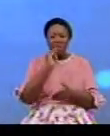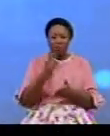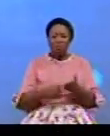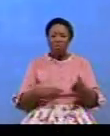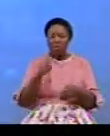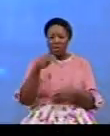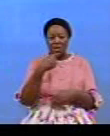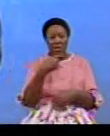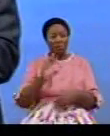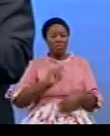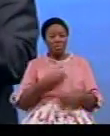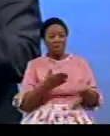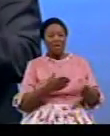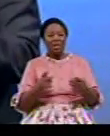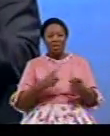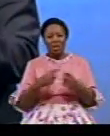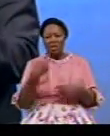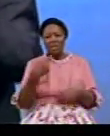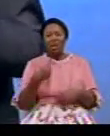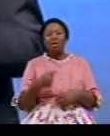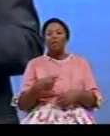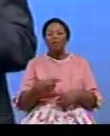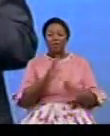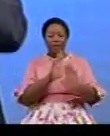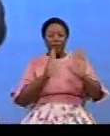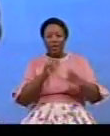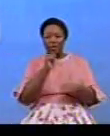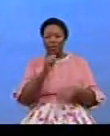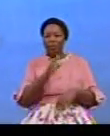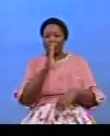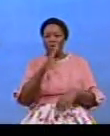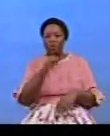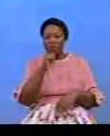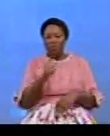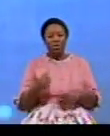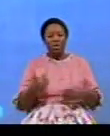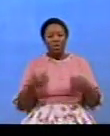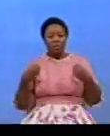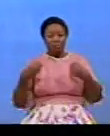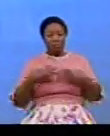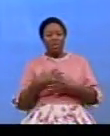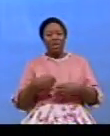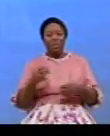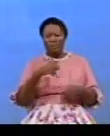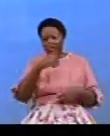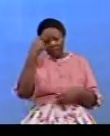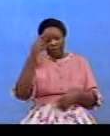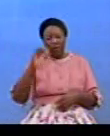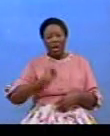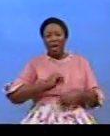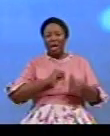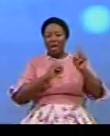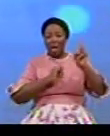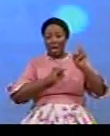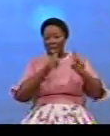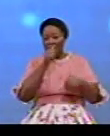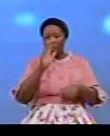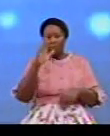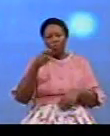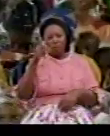of the Lord Jesus Christ, the revealed Redeemer, if you be willing